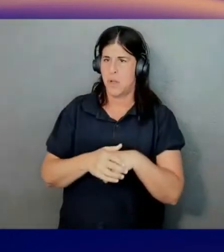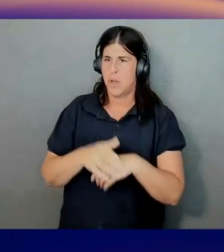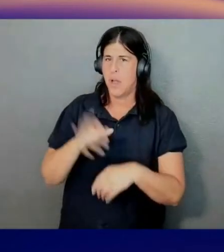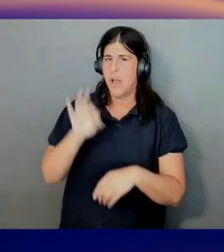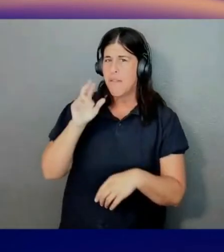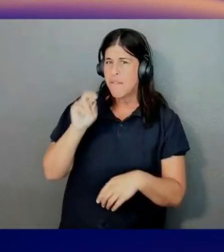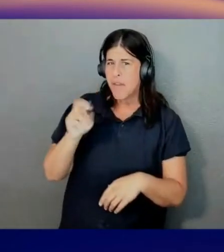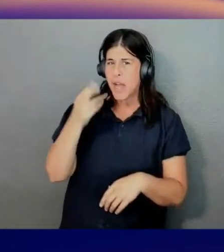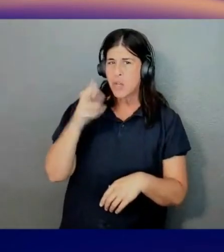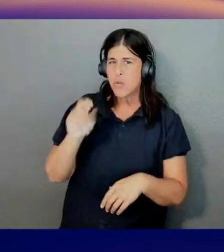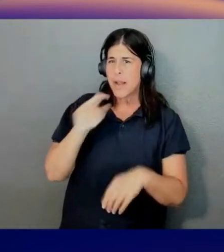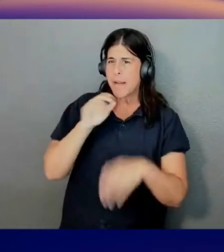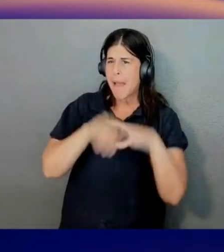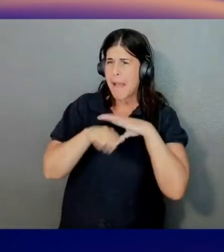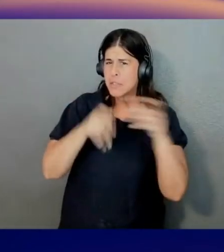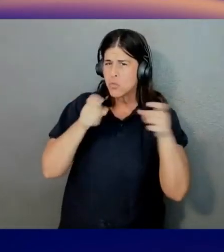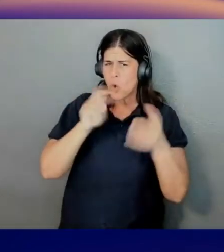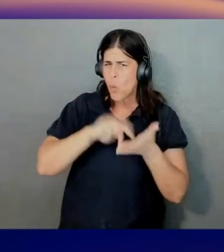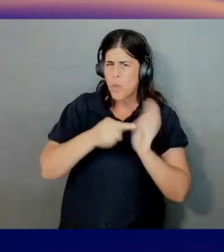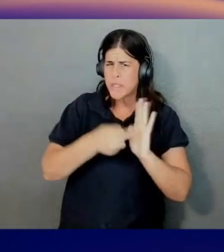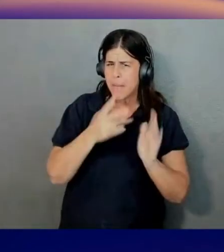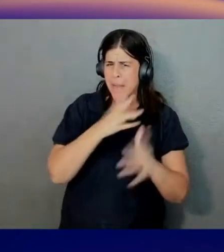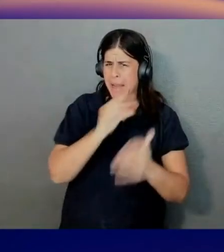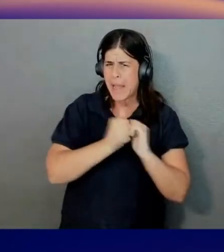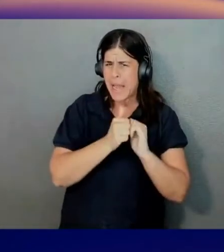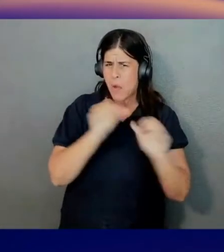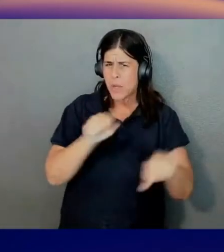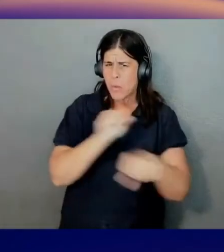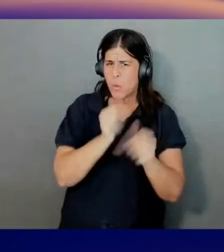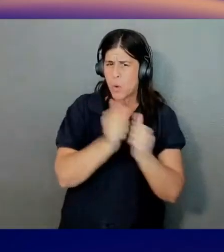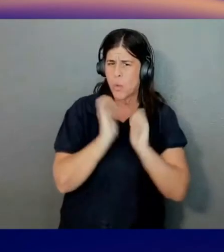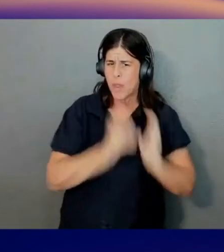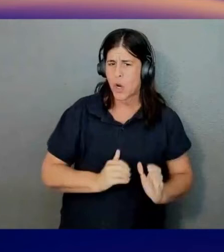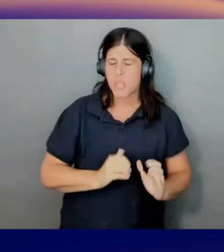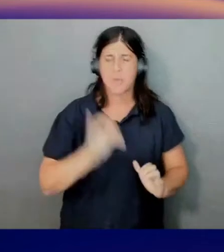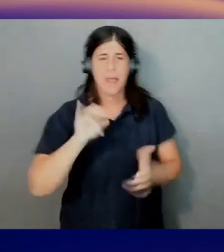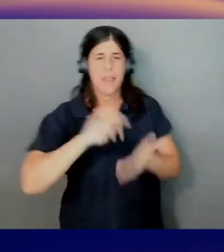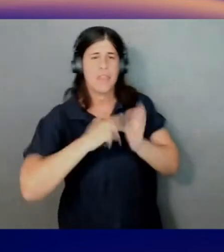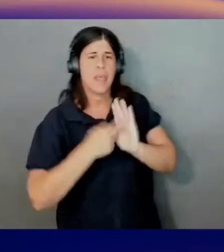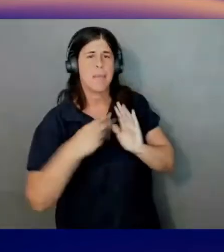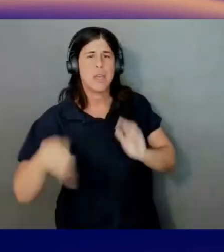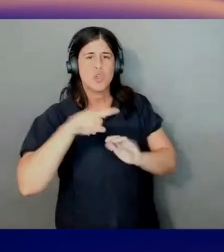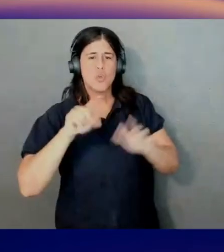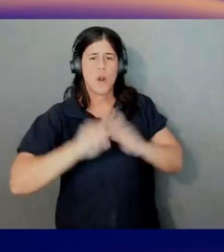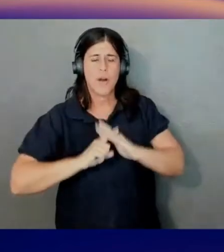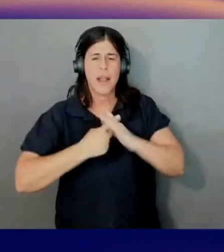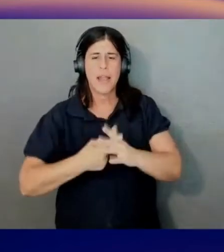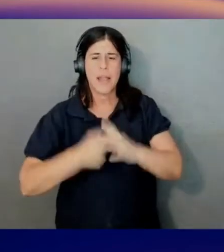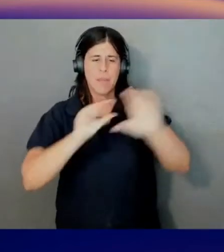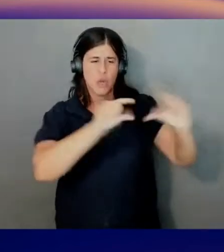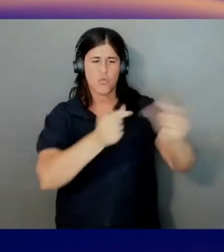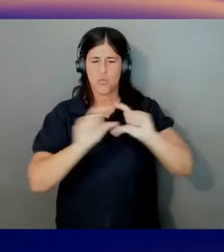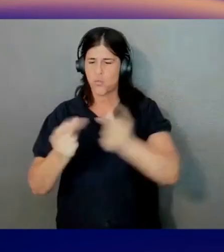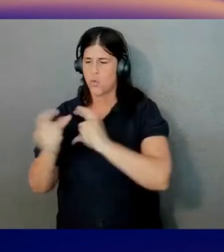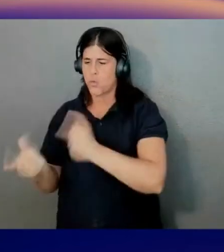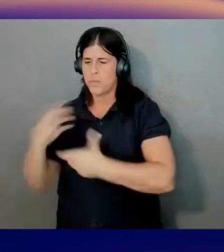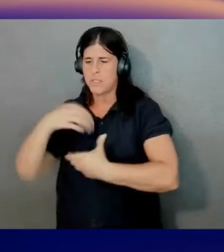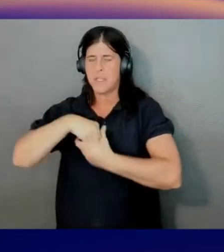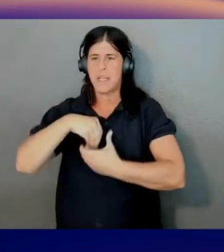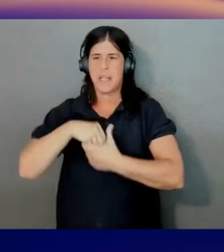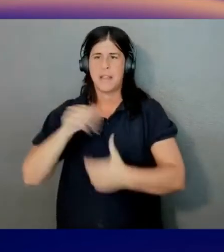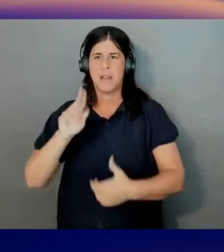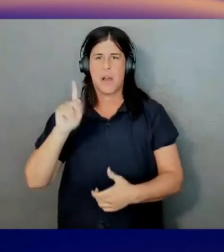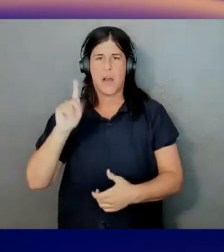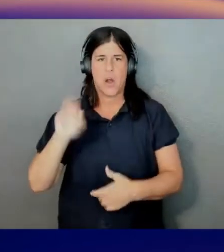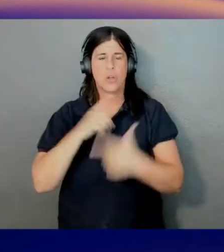and how That does is that where- allow us to work with our customers? Yeah, that is where you are enabling your groups, right, within the Okta or external identity provider